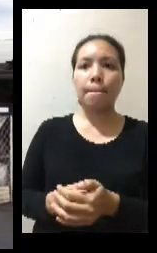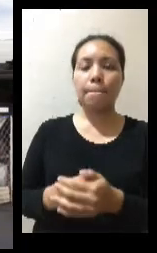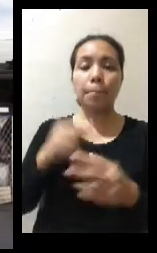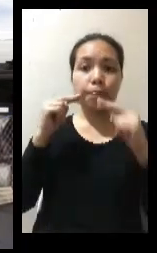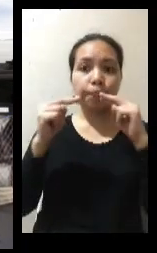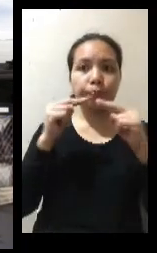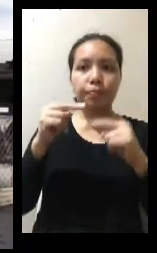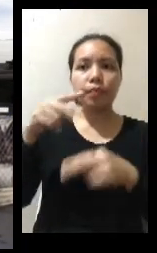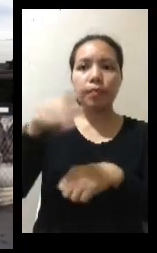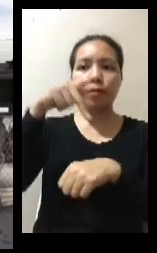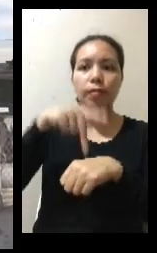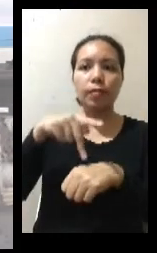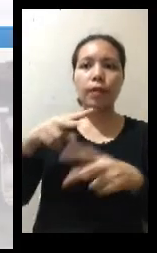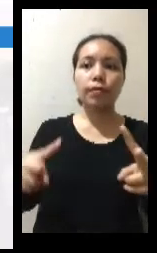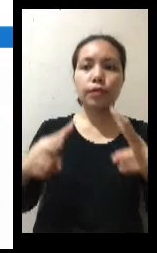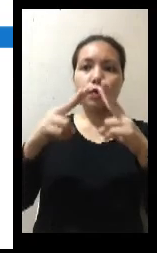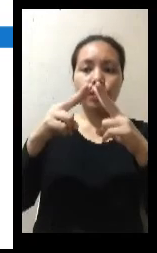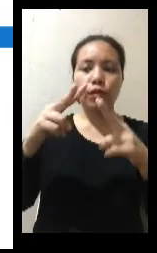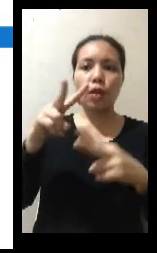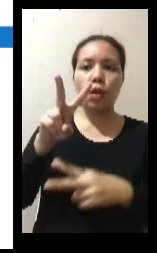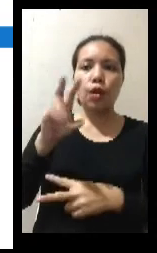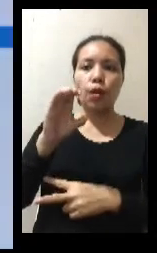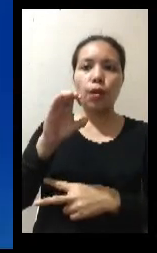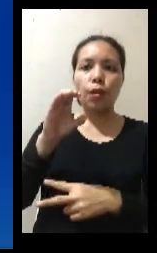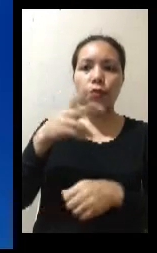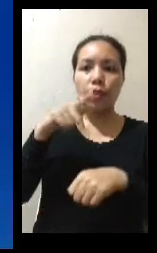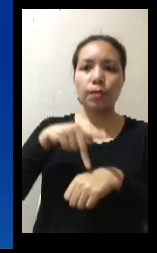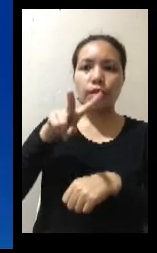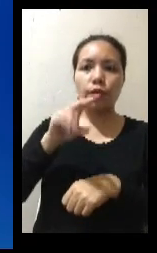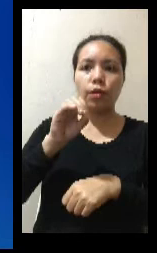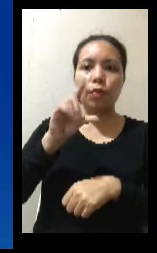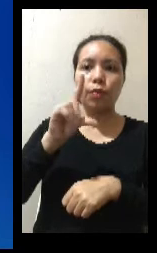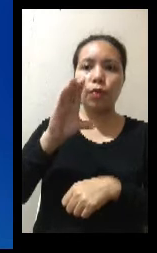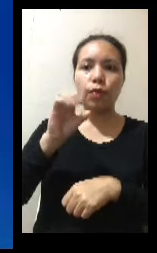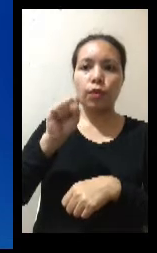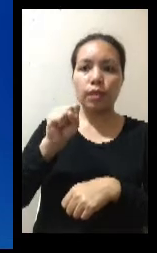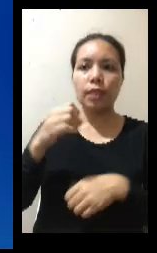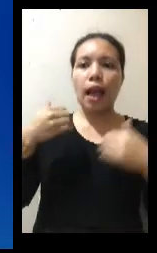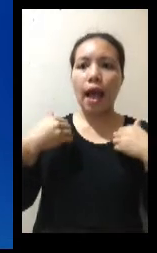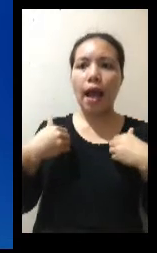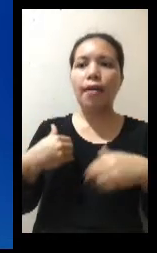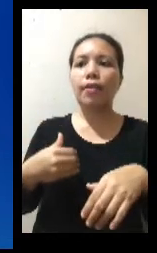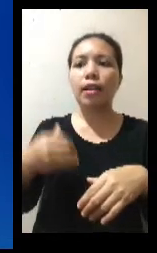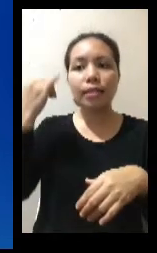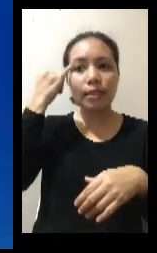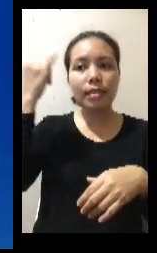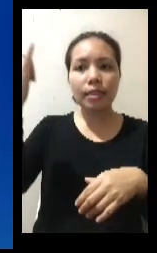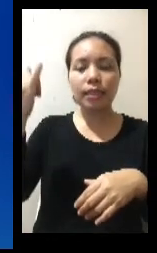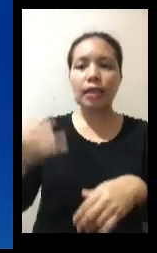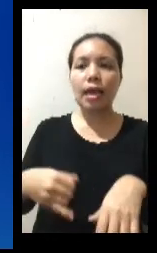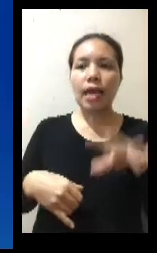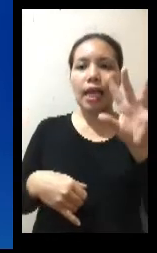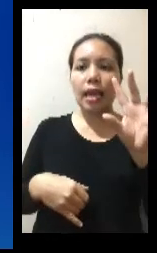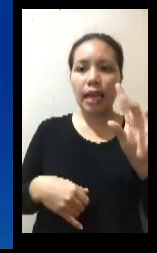damage. According to the Philippine Institute of Volcanology and Seismology, or PHIVOLCS, our country